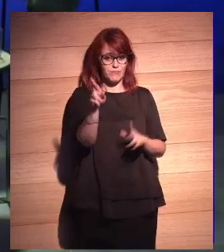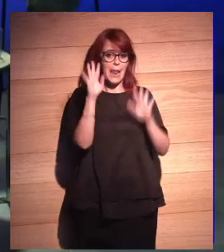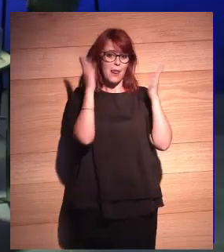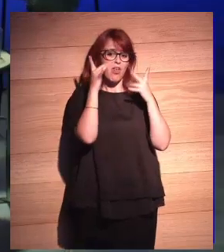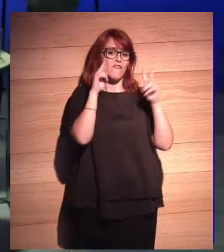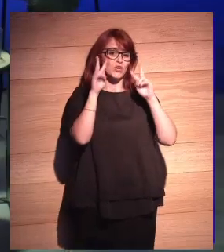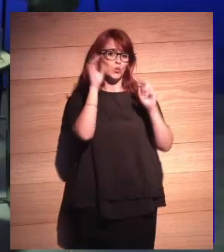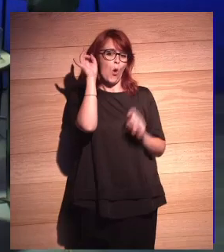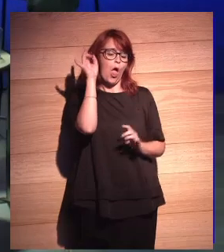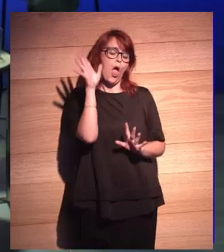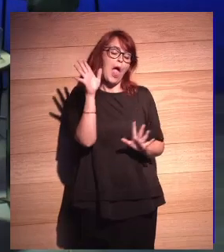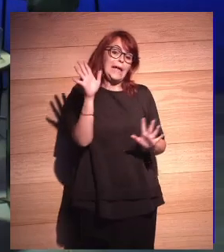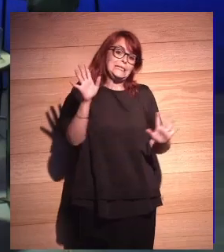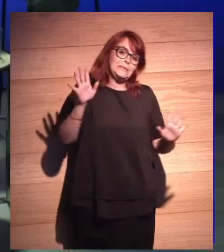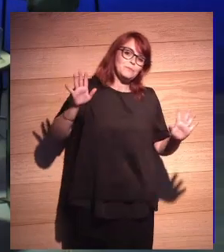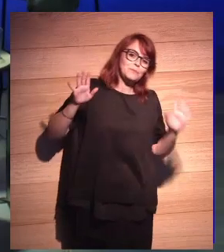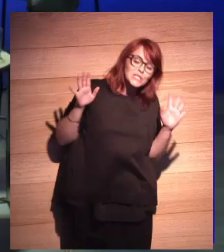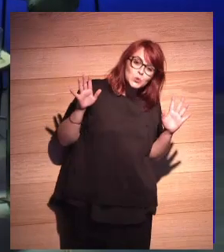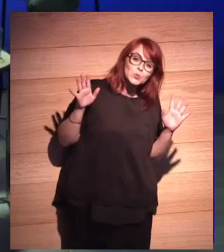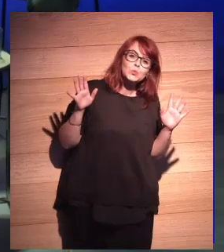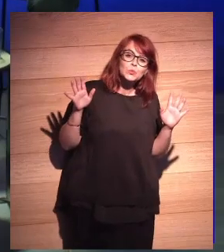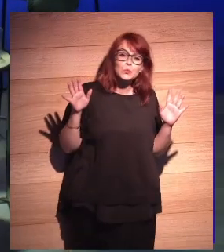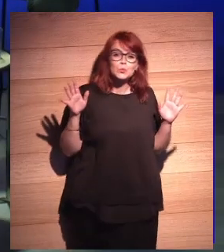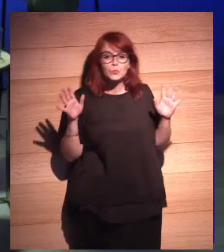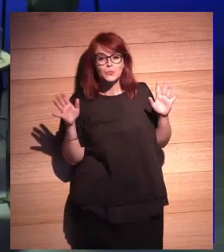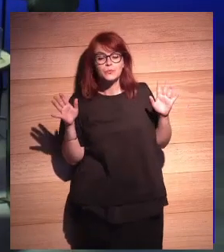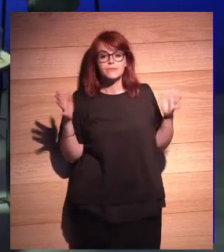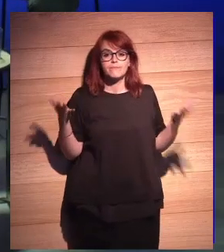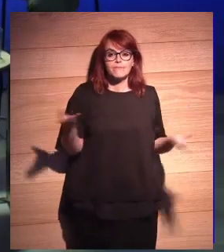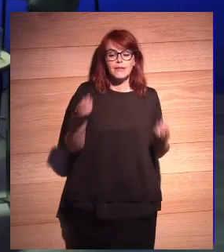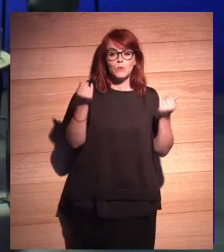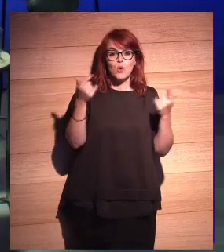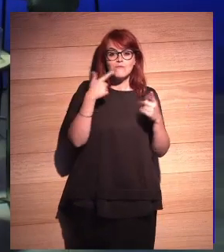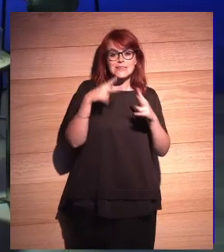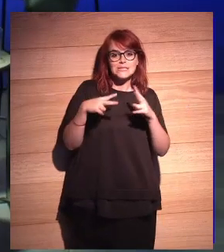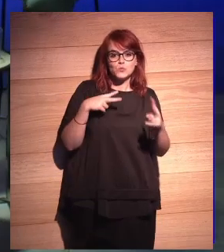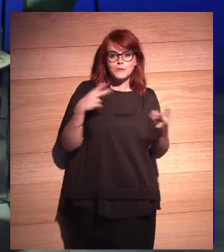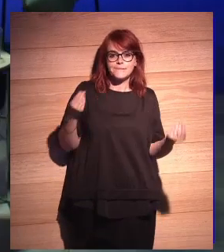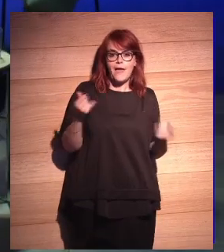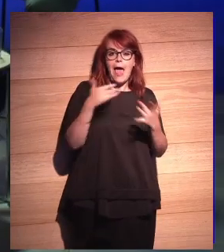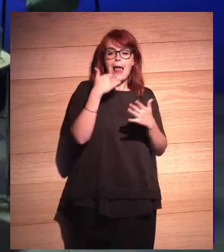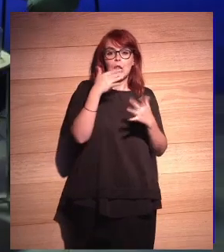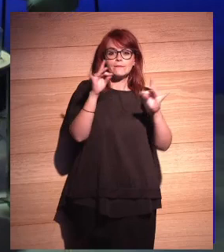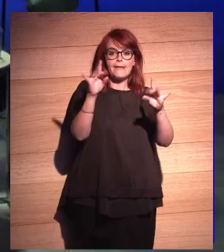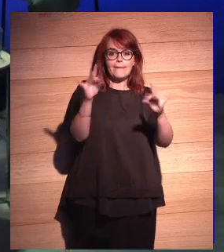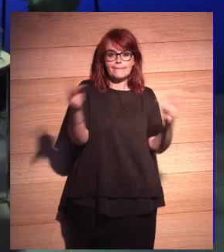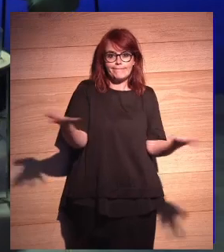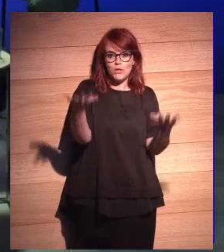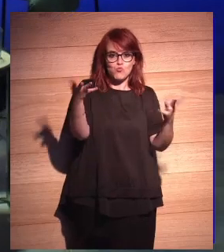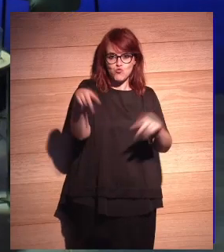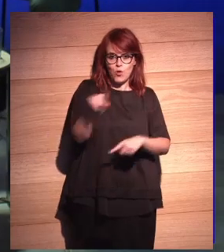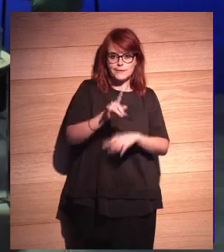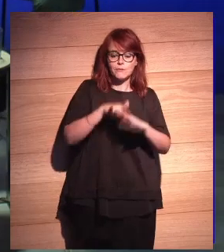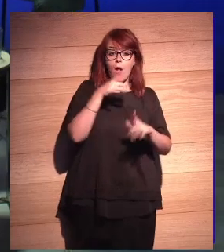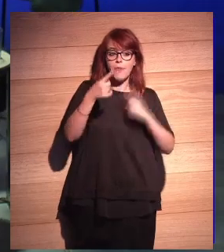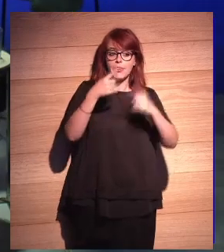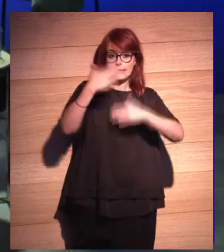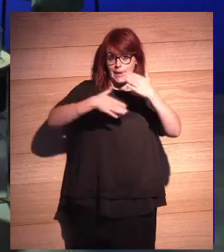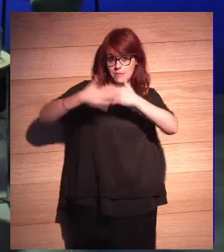these tools related to virtual reality, you see that there is no